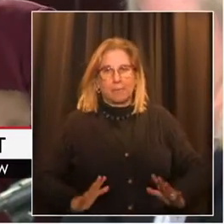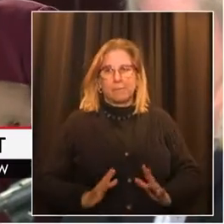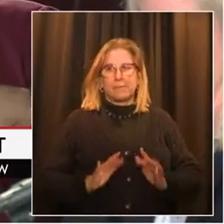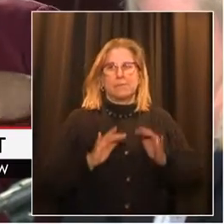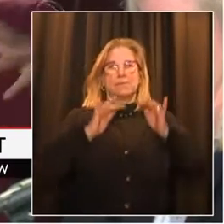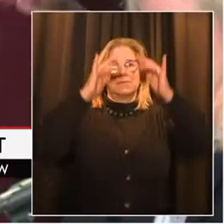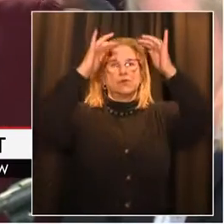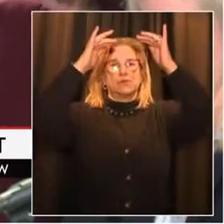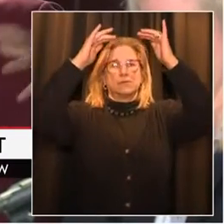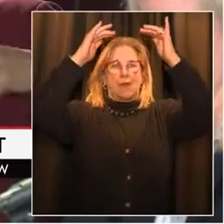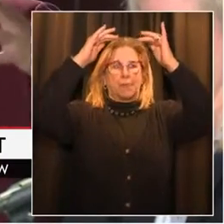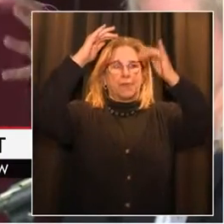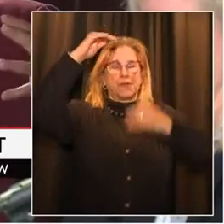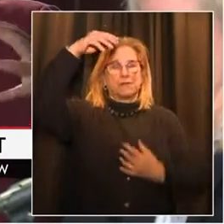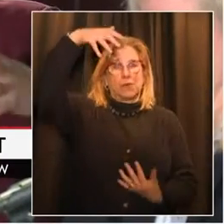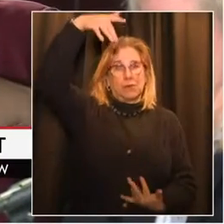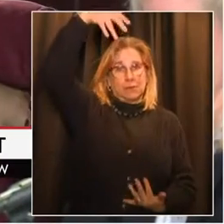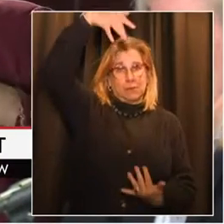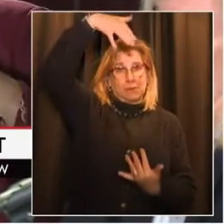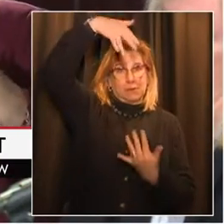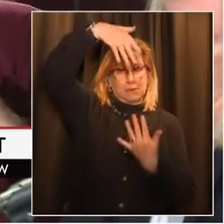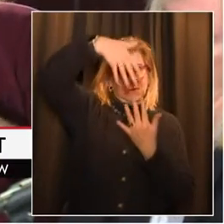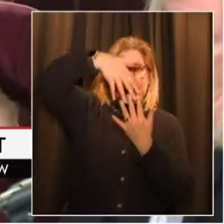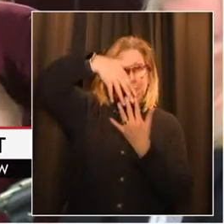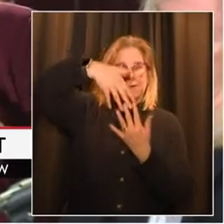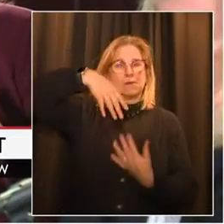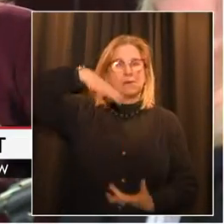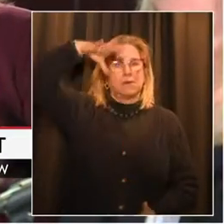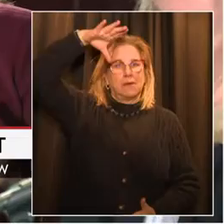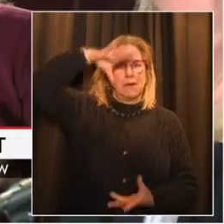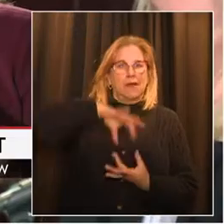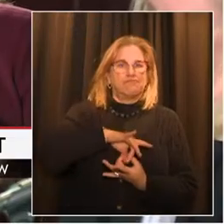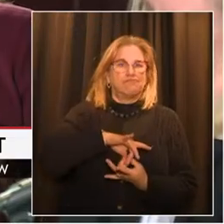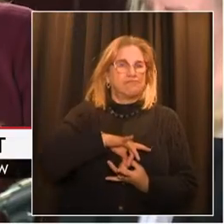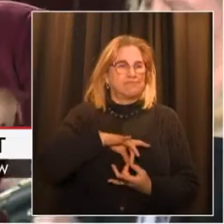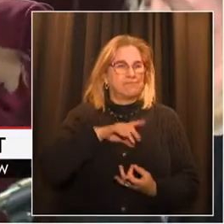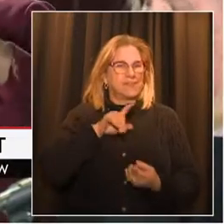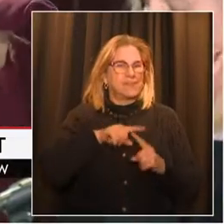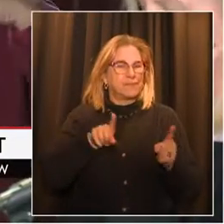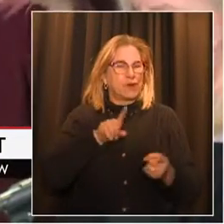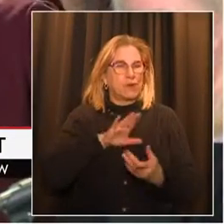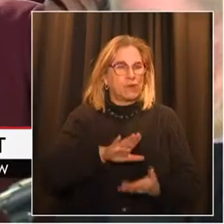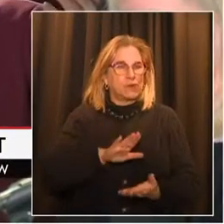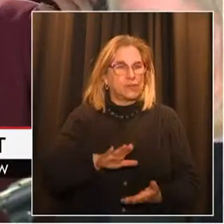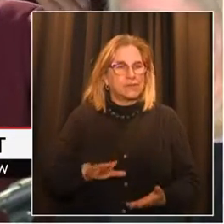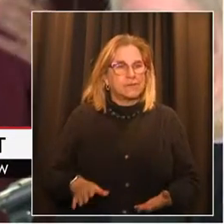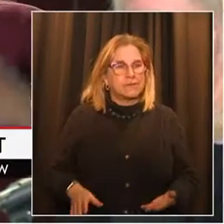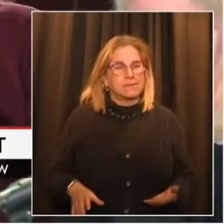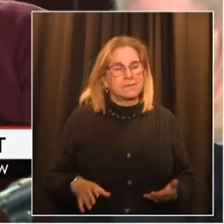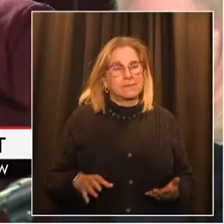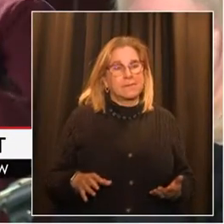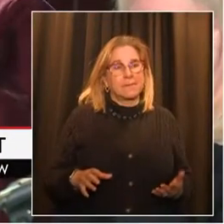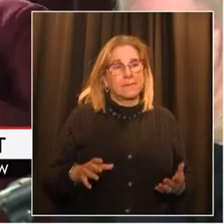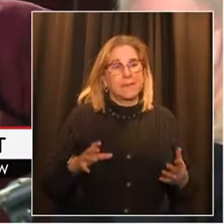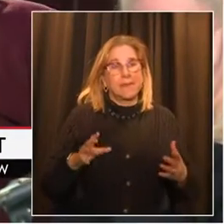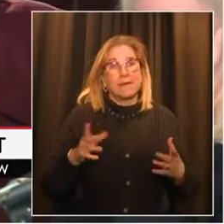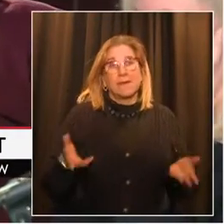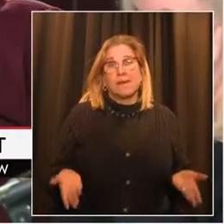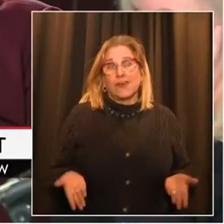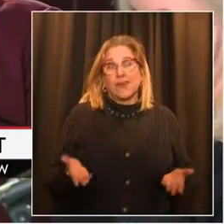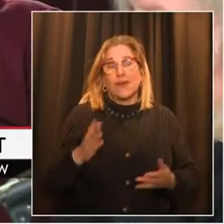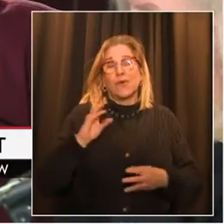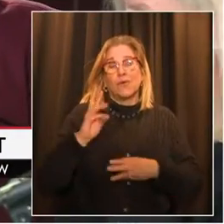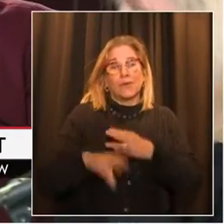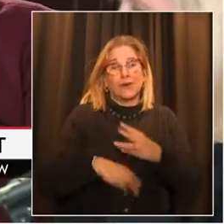kicked off is really ideating from people who've seen world-class destinations, because that's our aspiration. But you mentioned